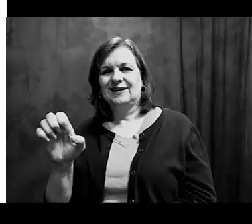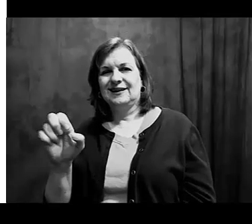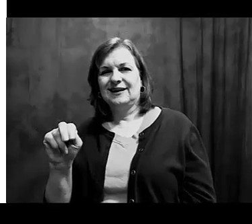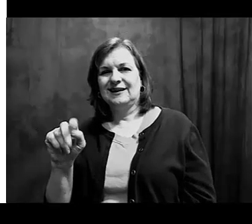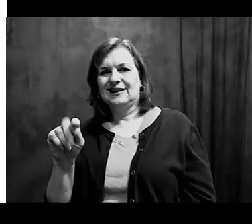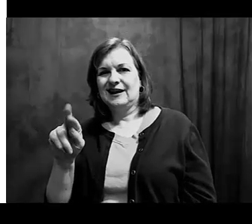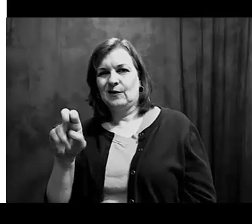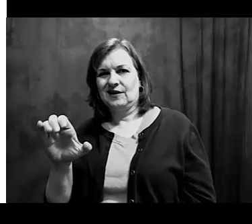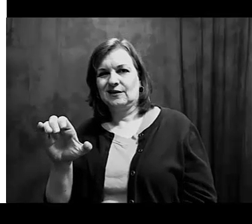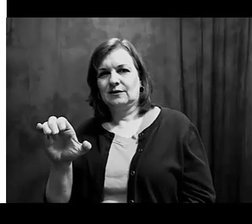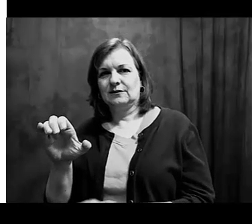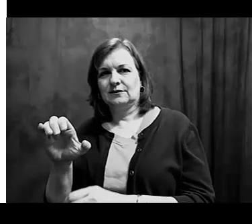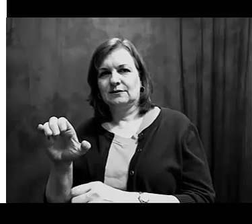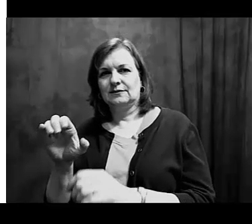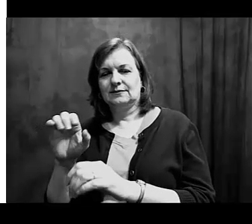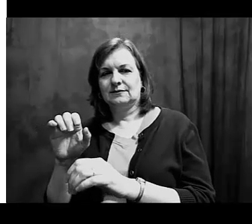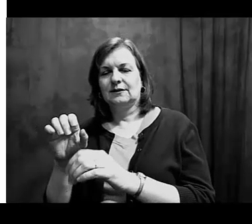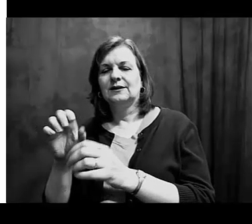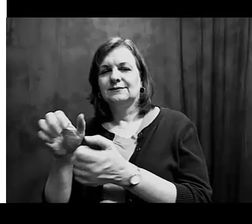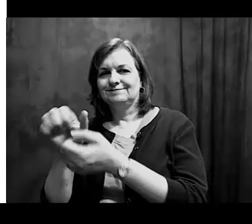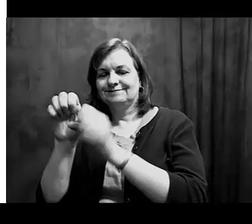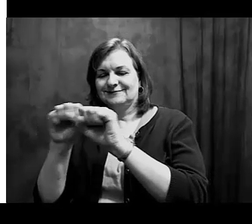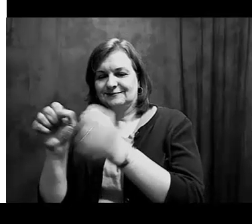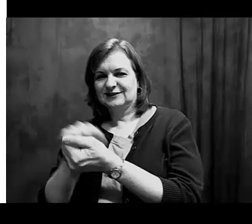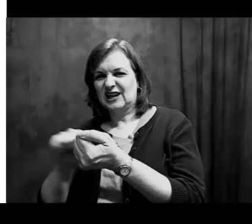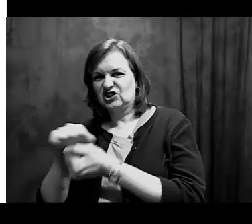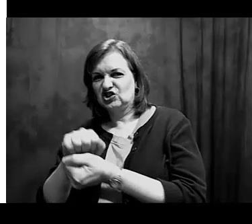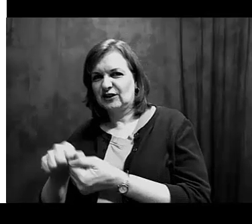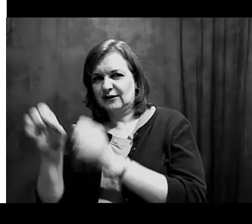So you're going to have to respond to something.